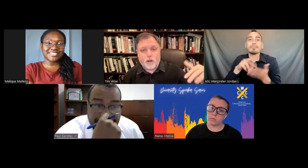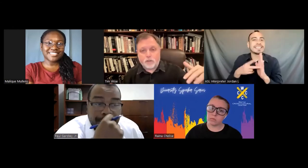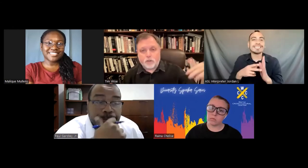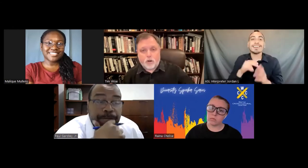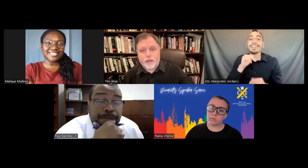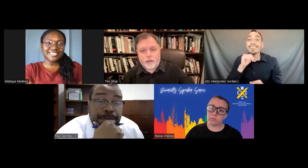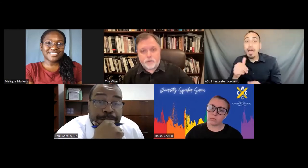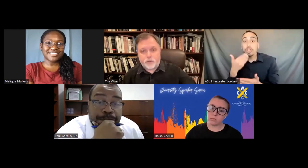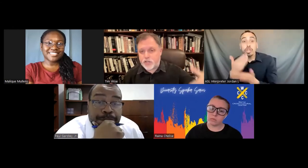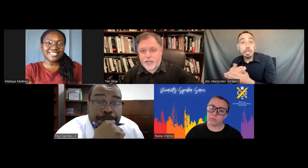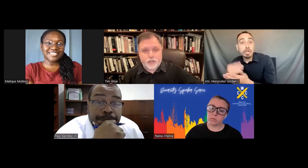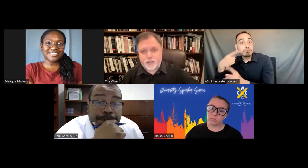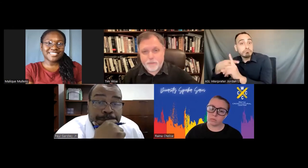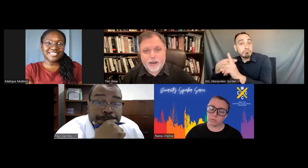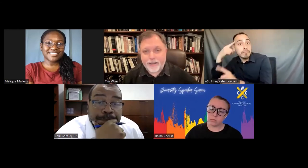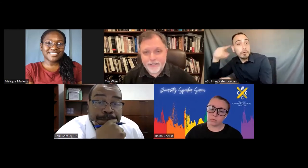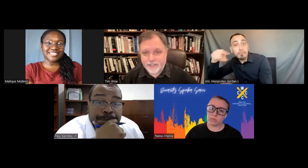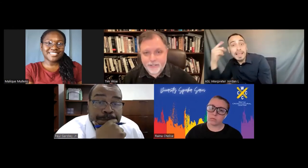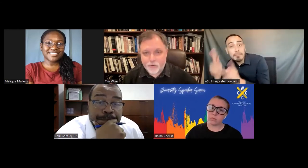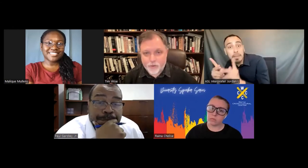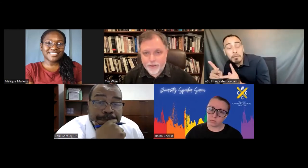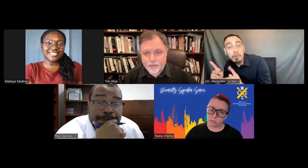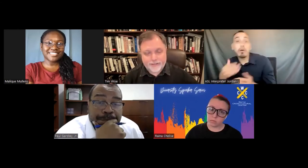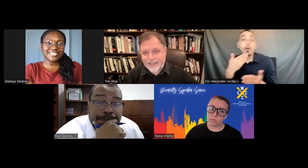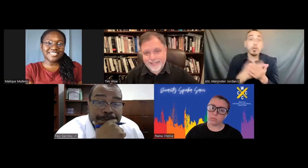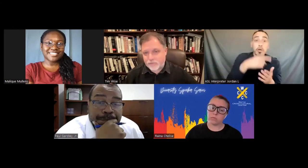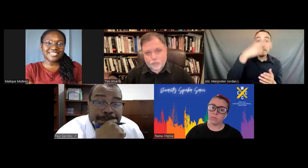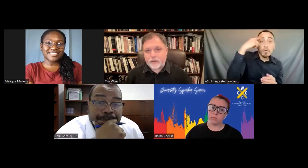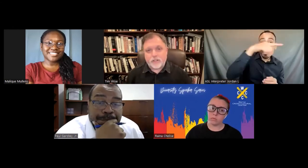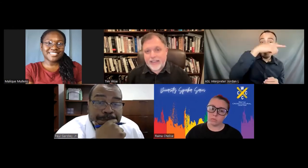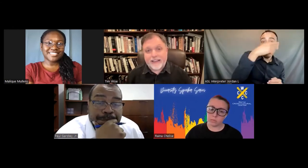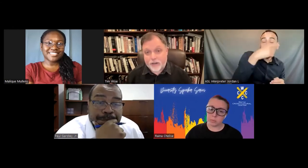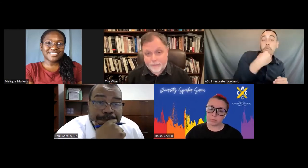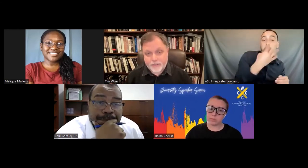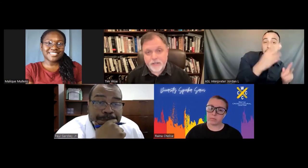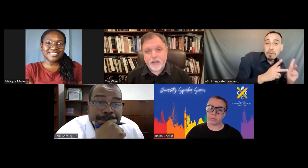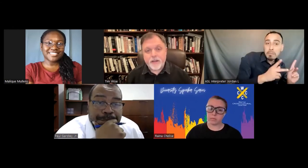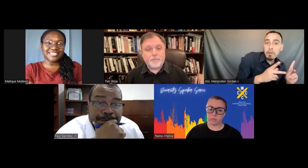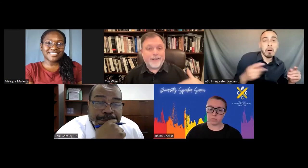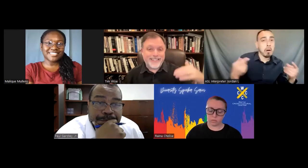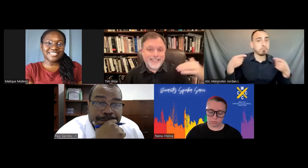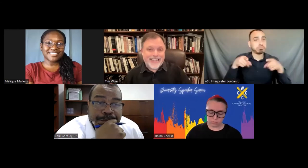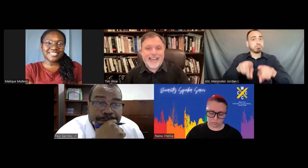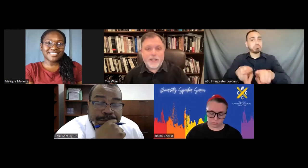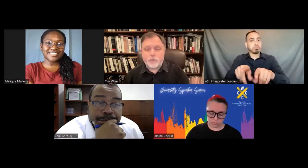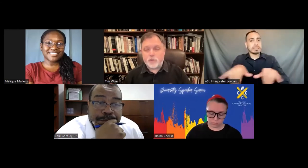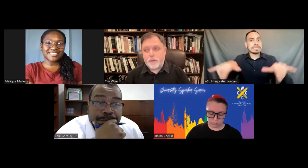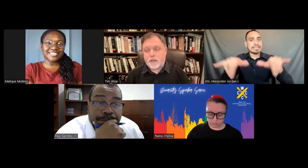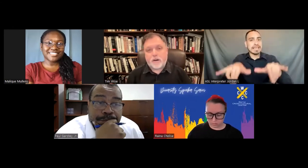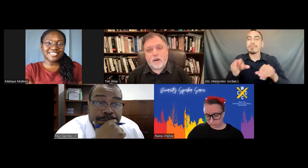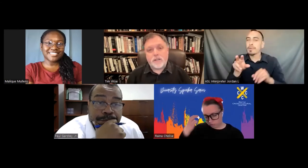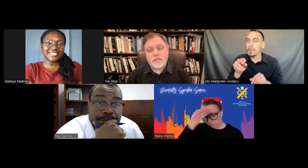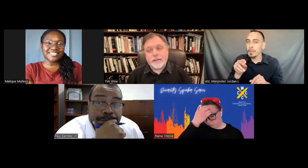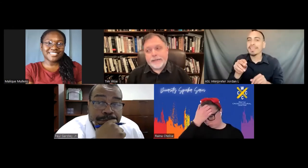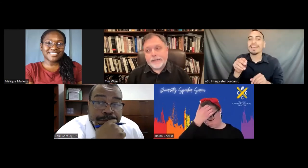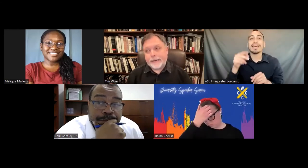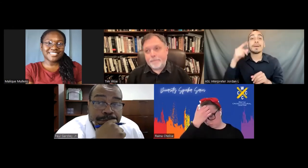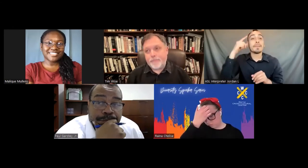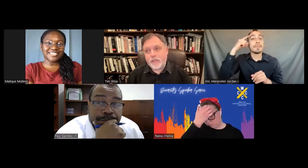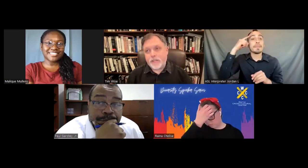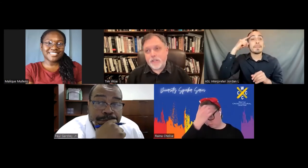therefore lawmakers changed their minds and did the right thing. That's rarely ever happened. but instead it was because